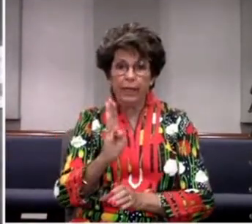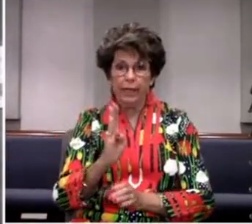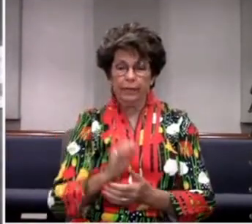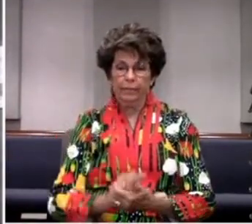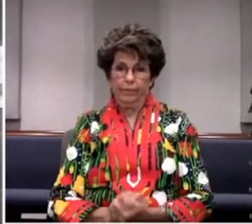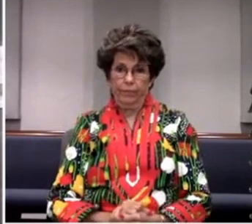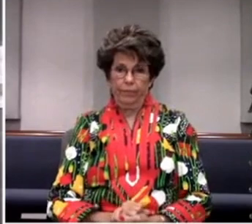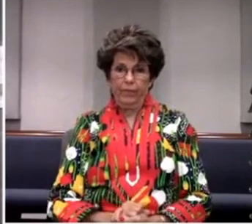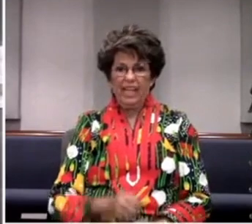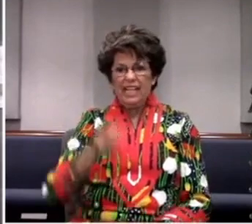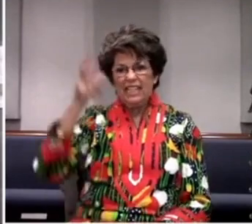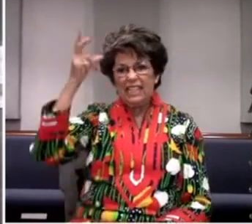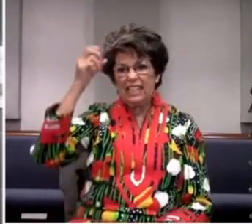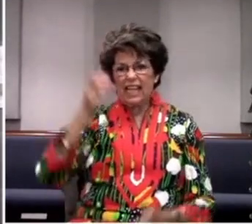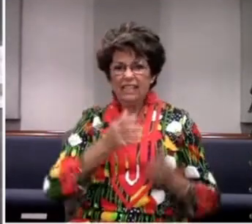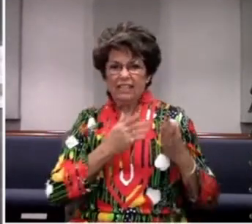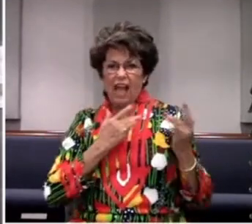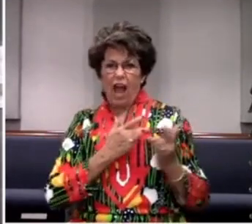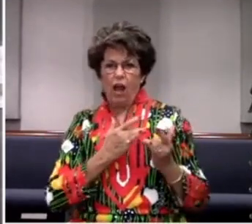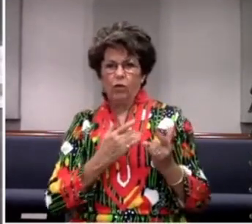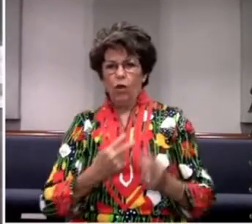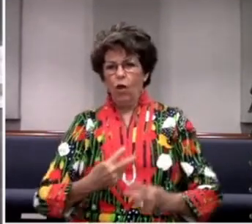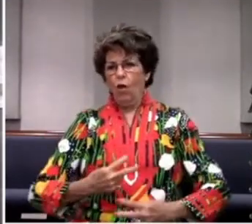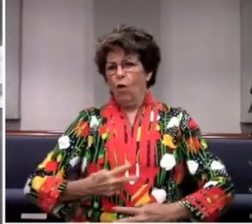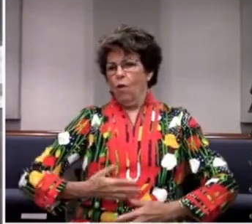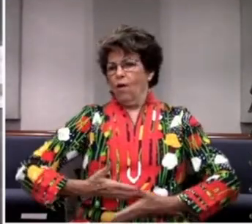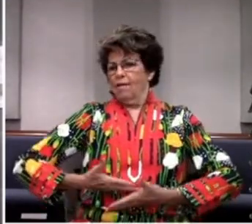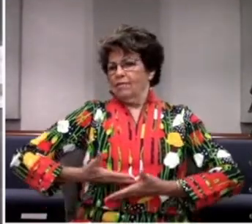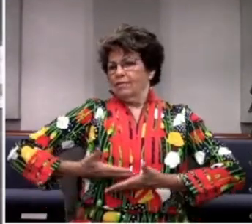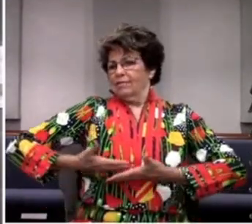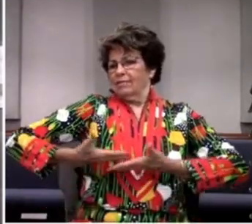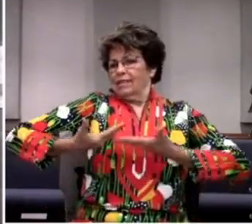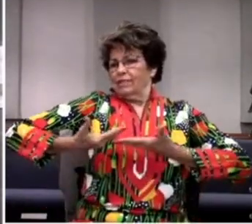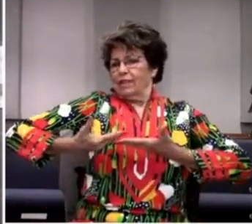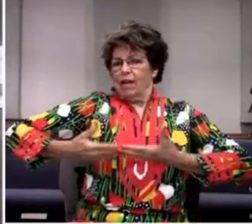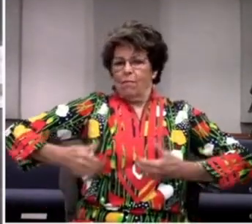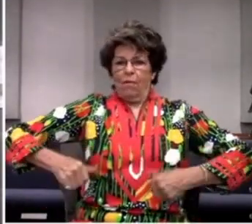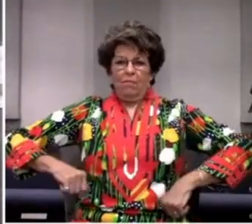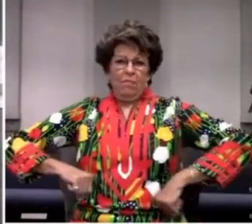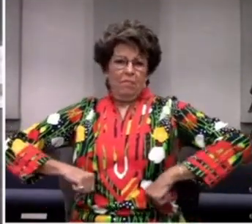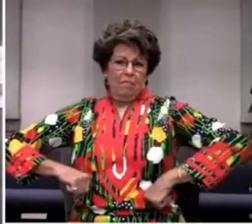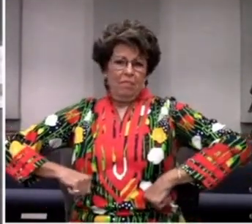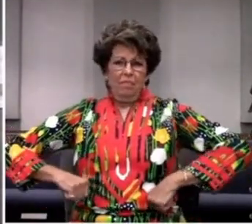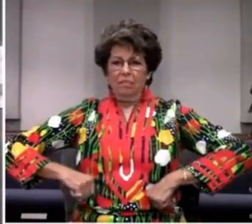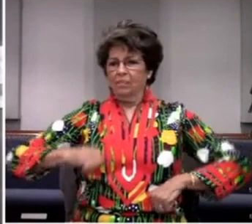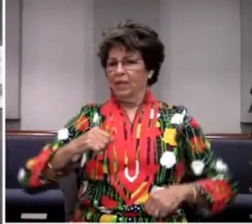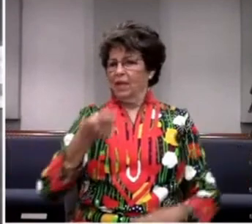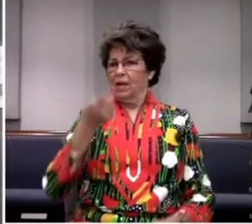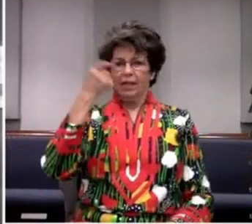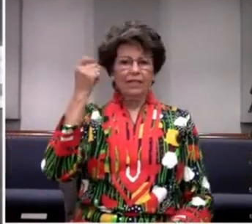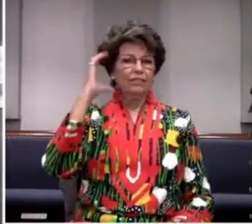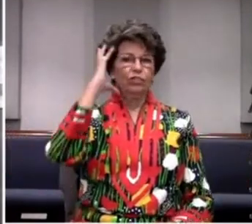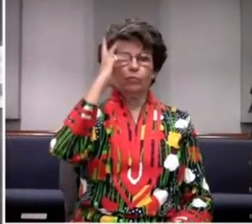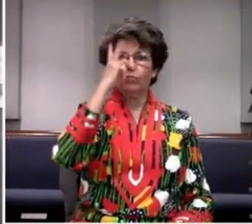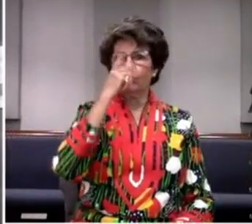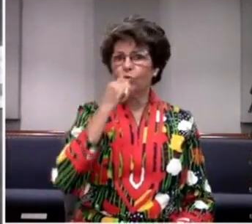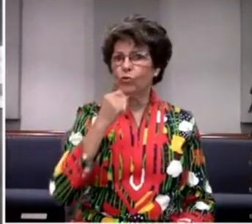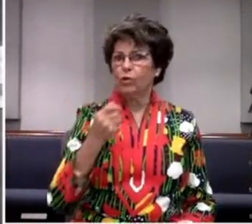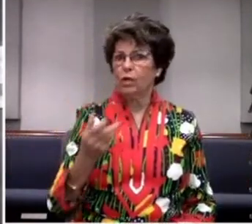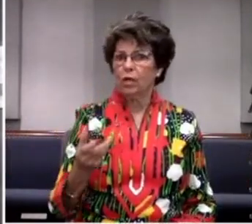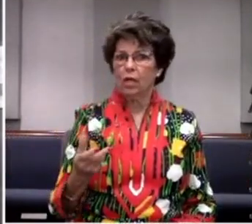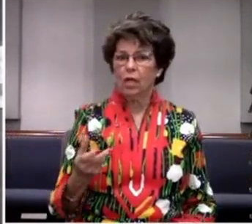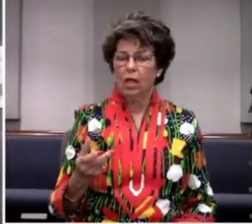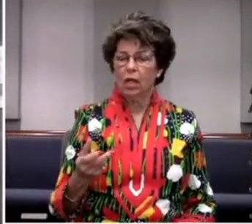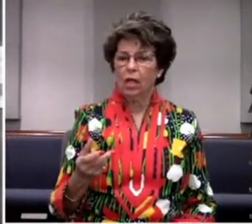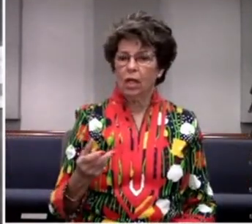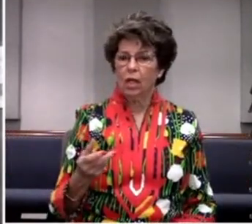Lucifer's heart was lifted up because of his beauty. God had assured him that he had created him for a purpose, and that,